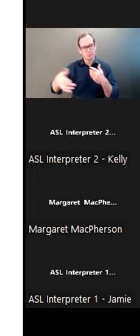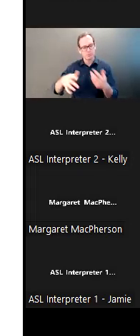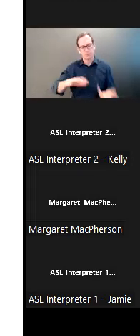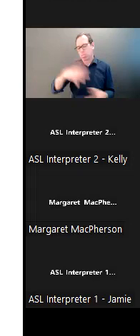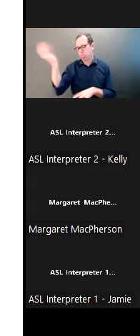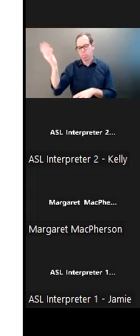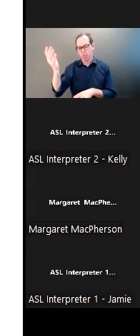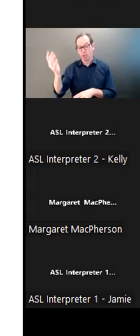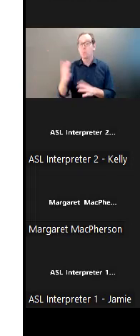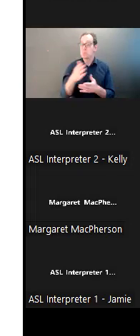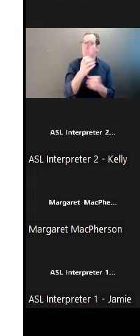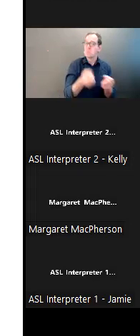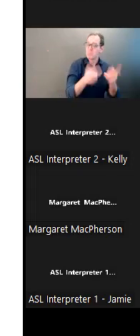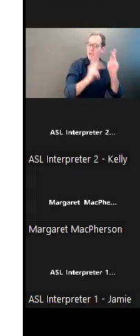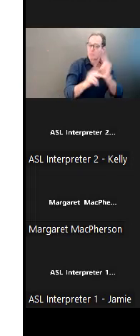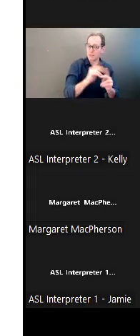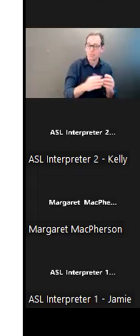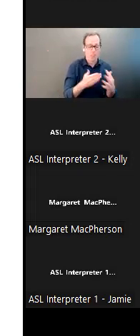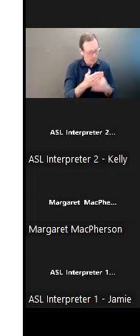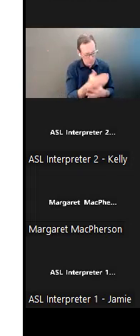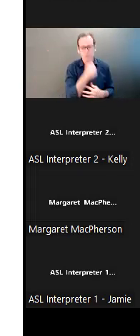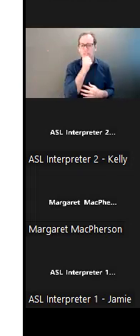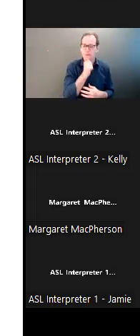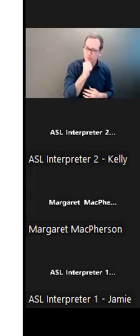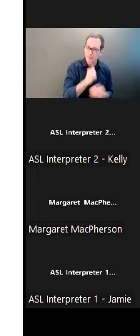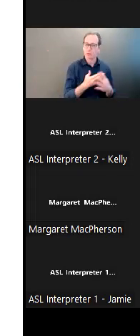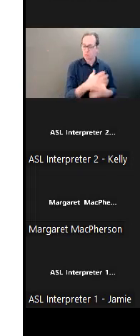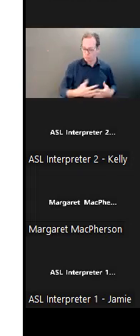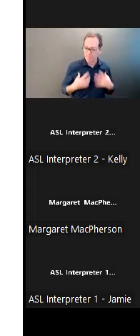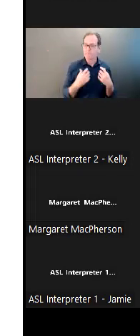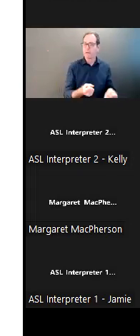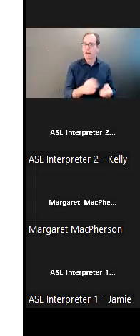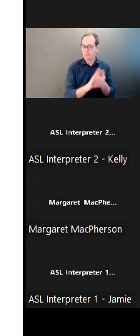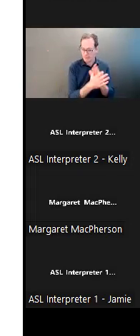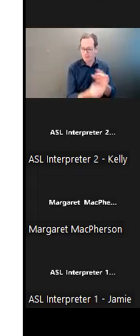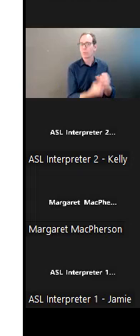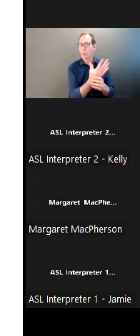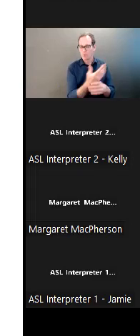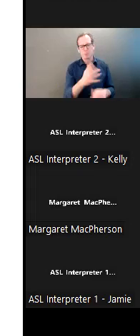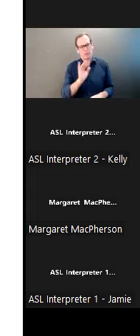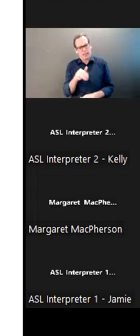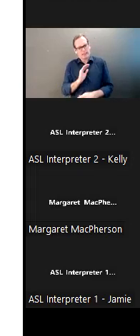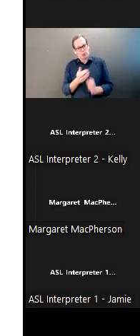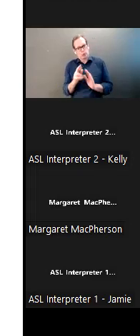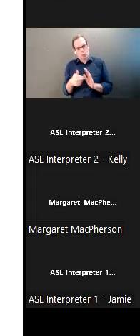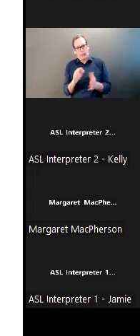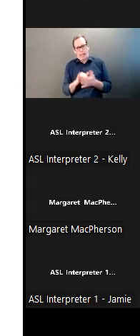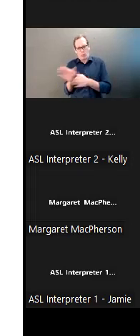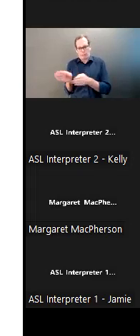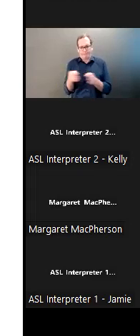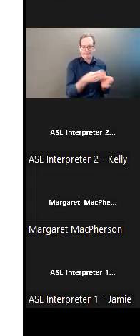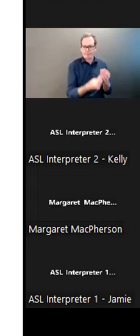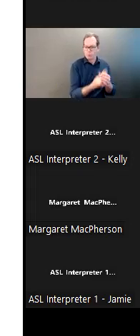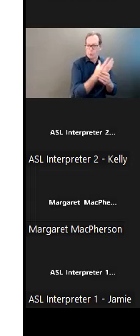and thrive, and we need to sort of identify how best to support that thriving. But interpersonal forms of violence,